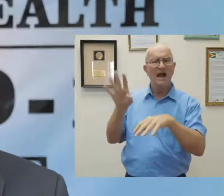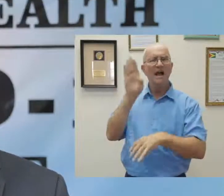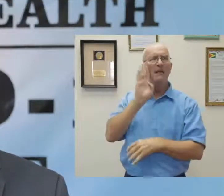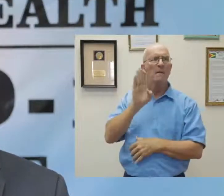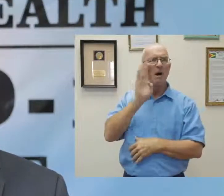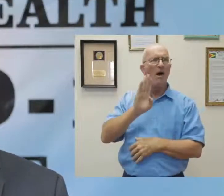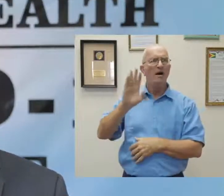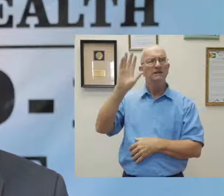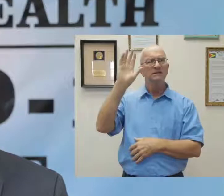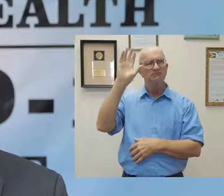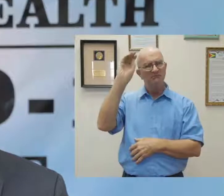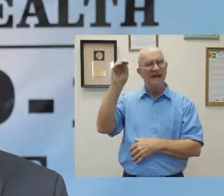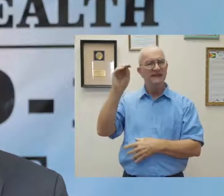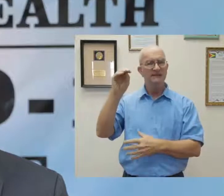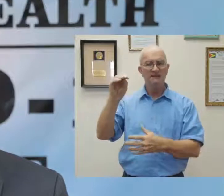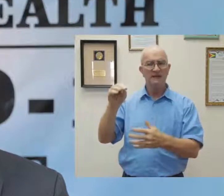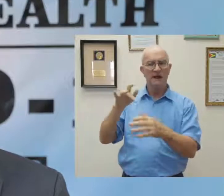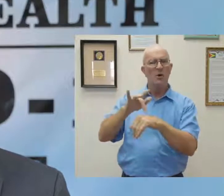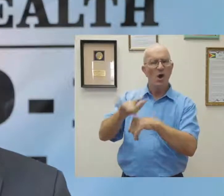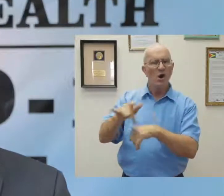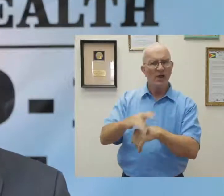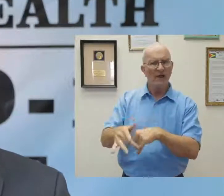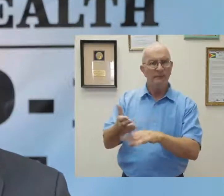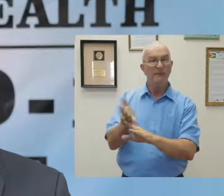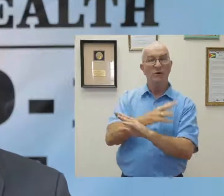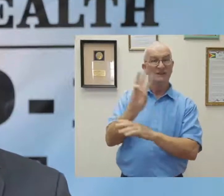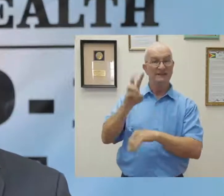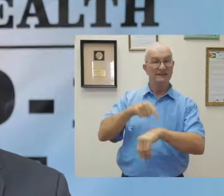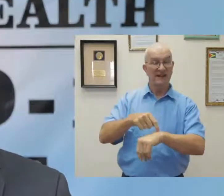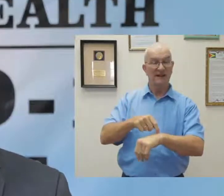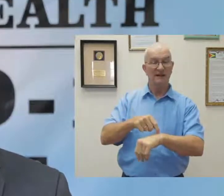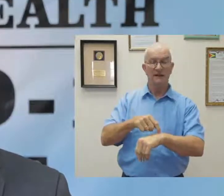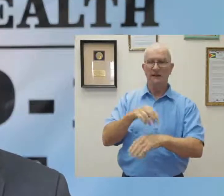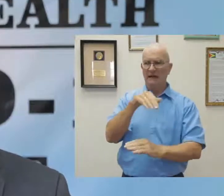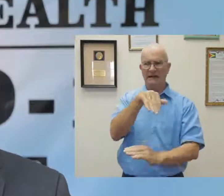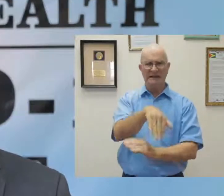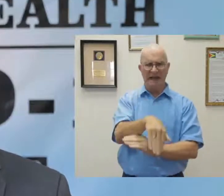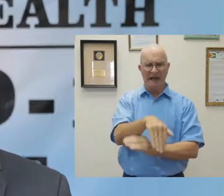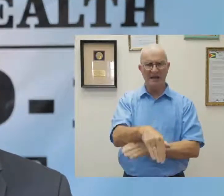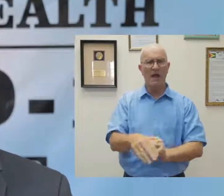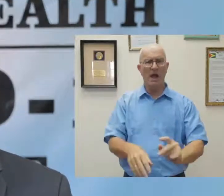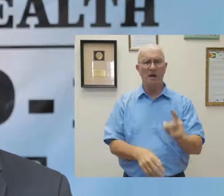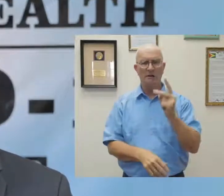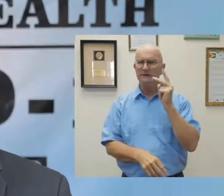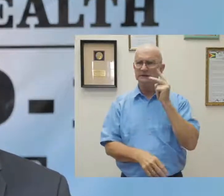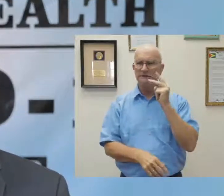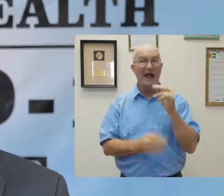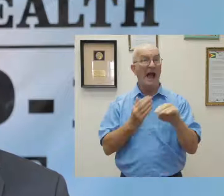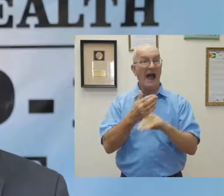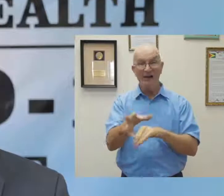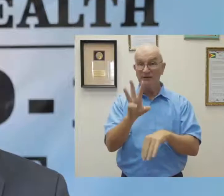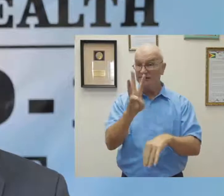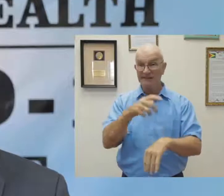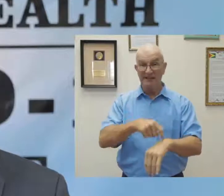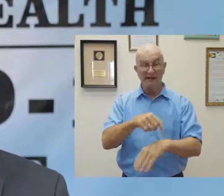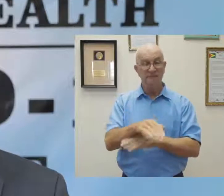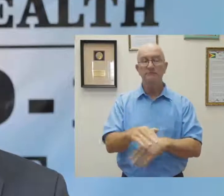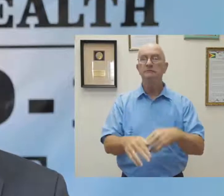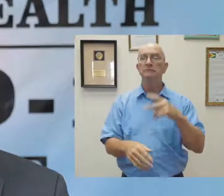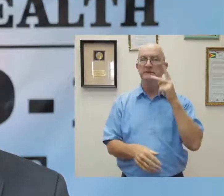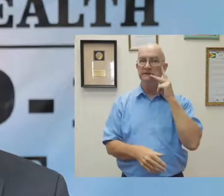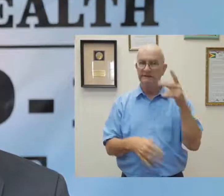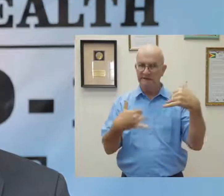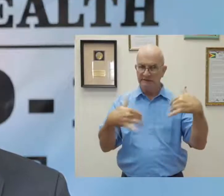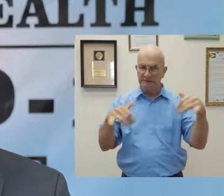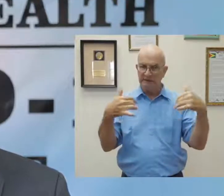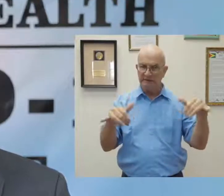for the closure from 6 p.m. And at nights, way after the 6 p.m. hour, you are still